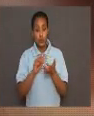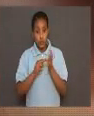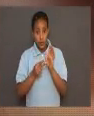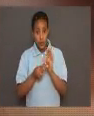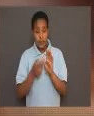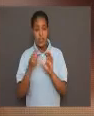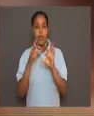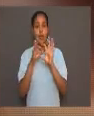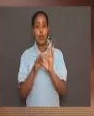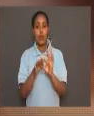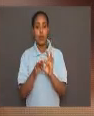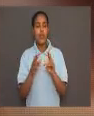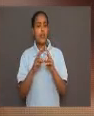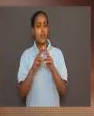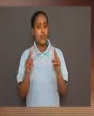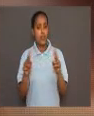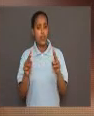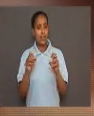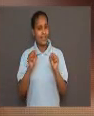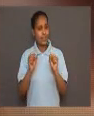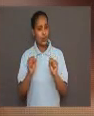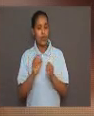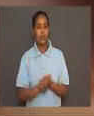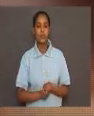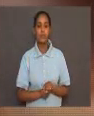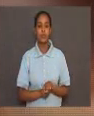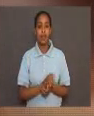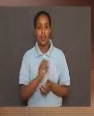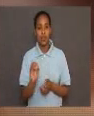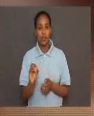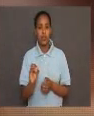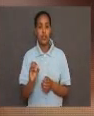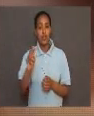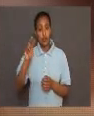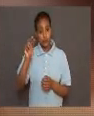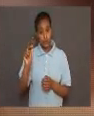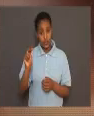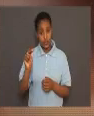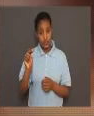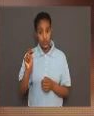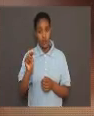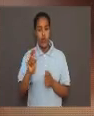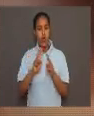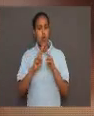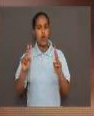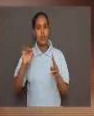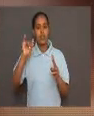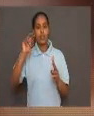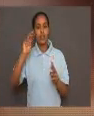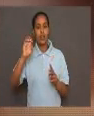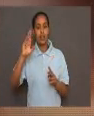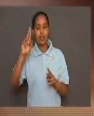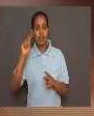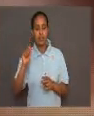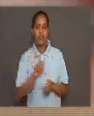that the bond is very strong, and nitrogen is quite inert.